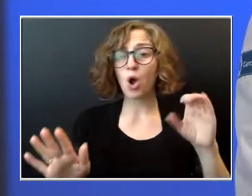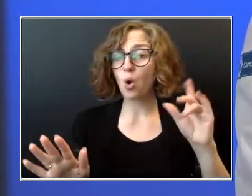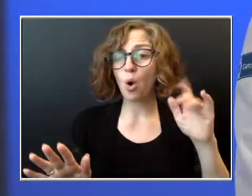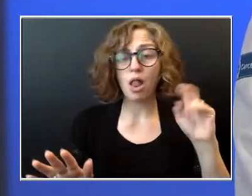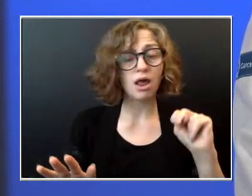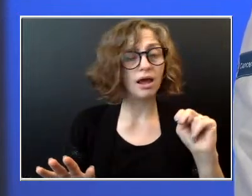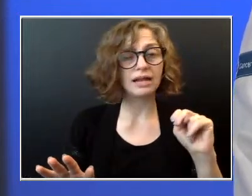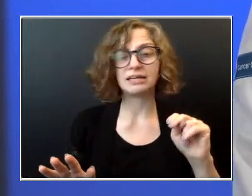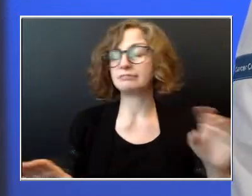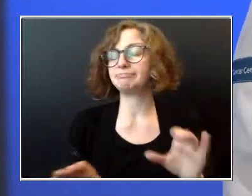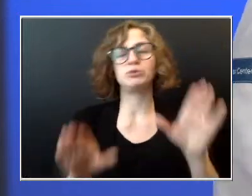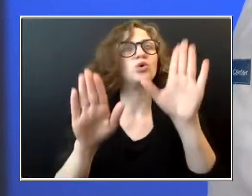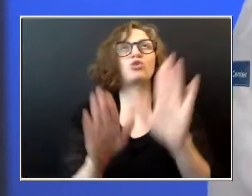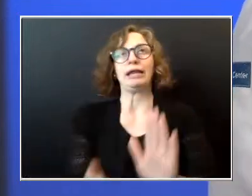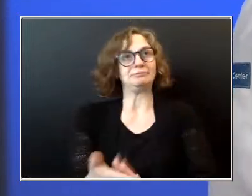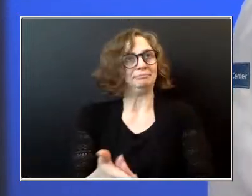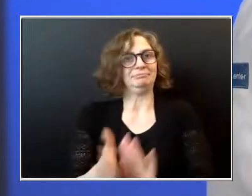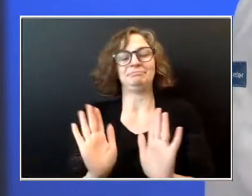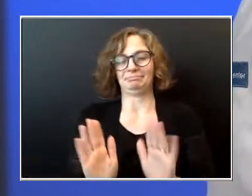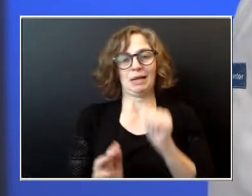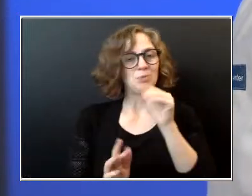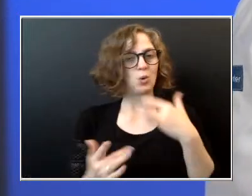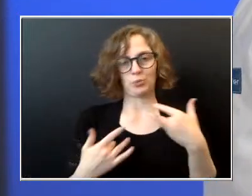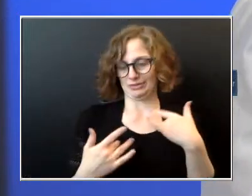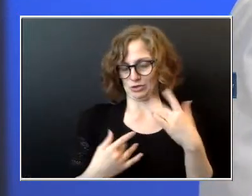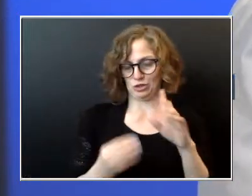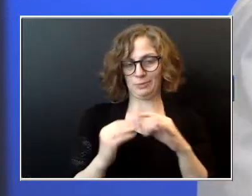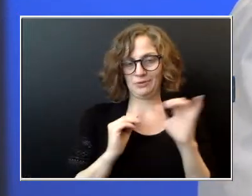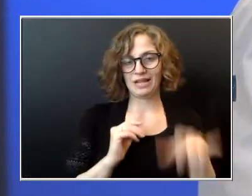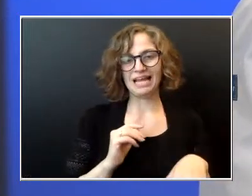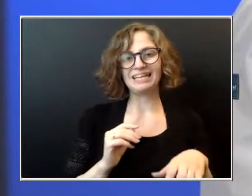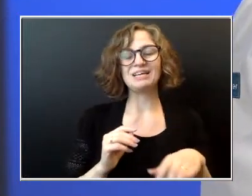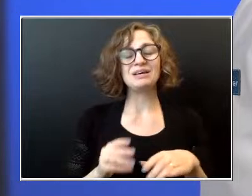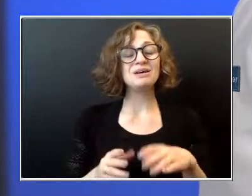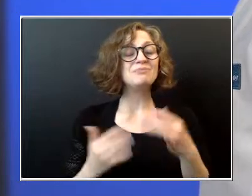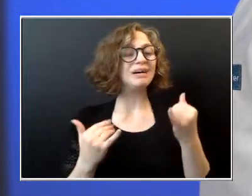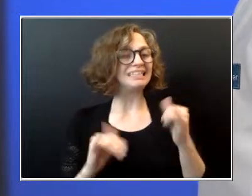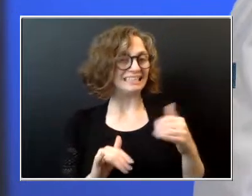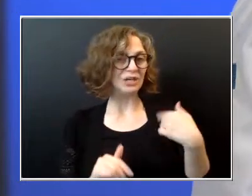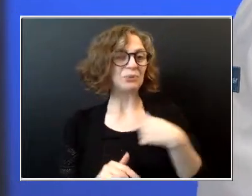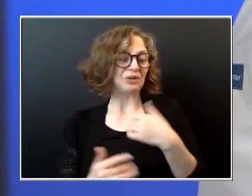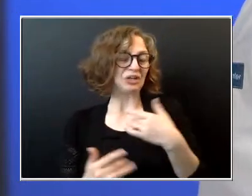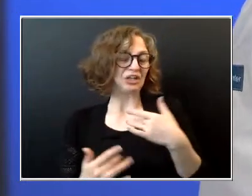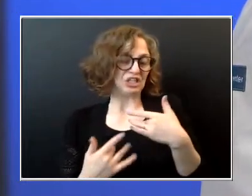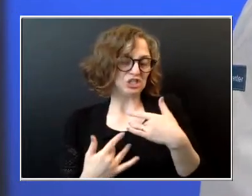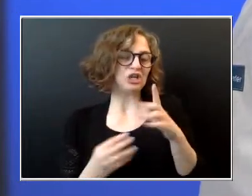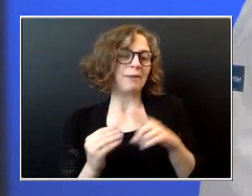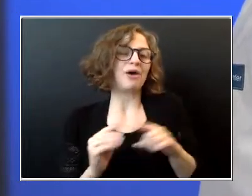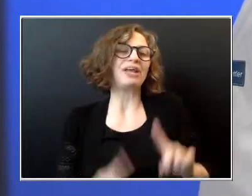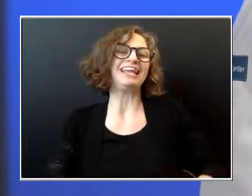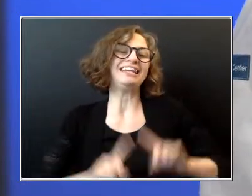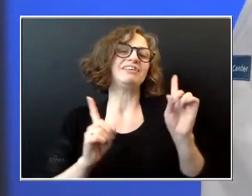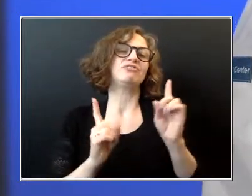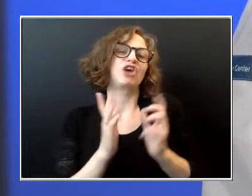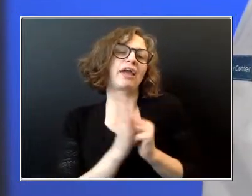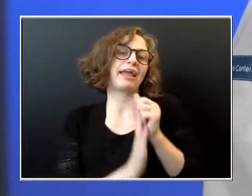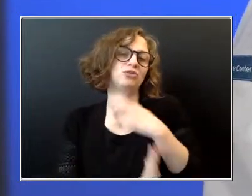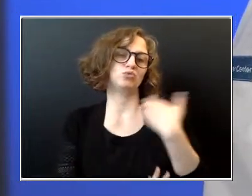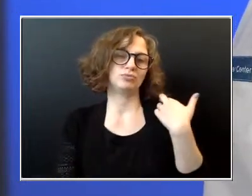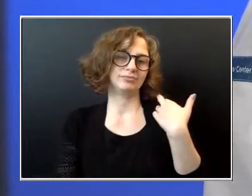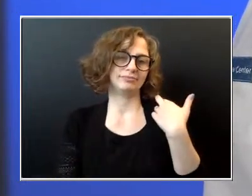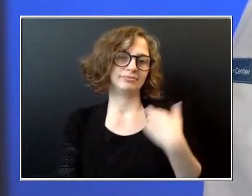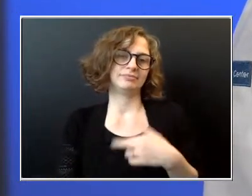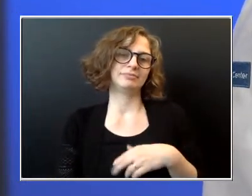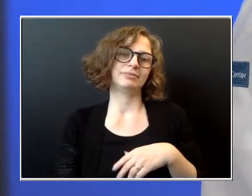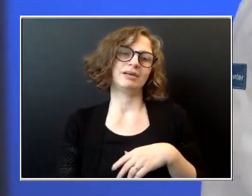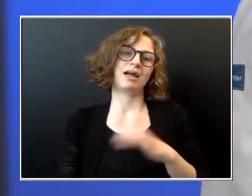great, but we are concerned still about another cancer risk, and having to balance that reassurance,